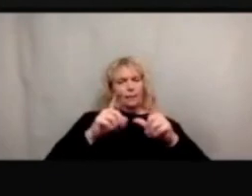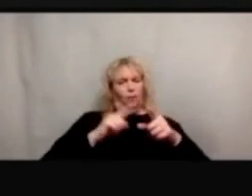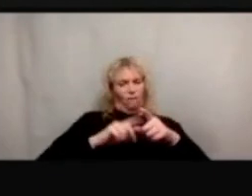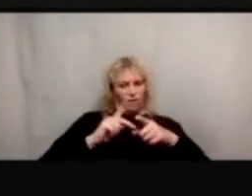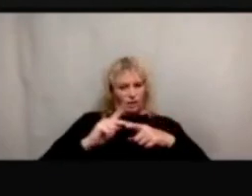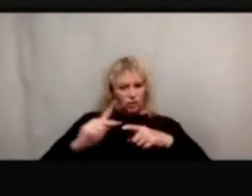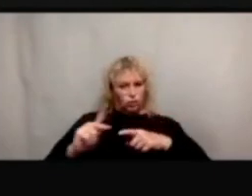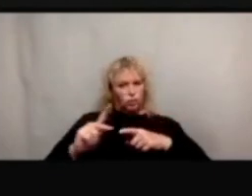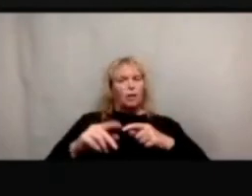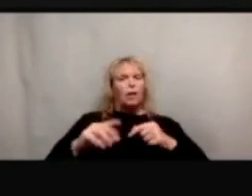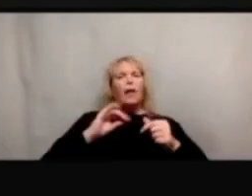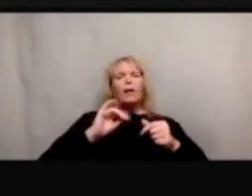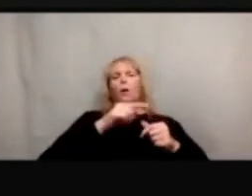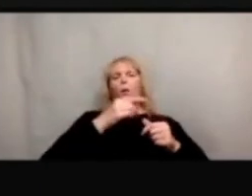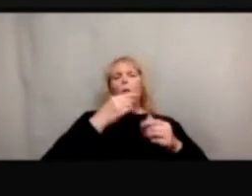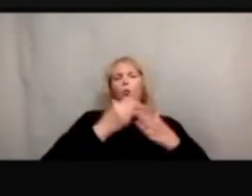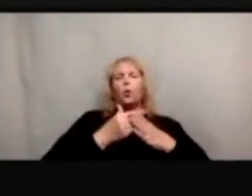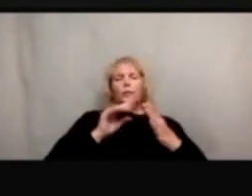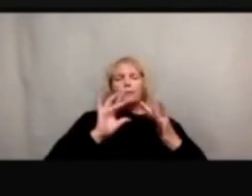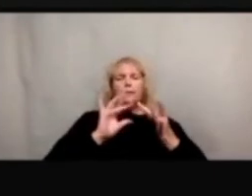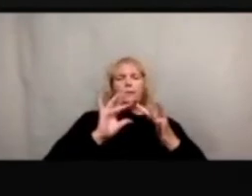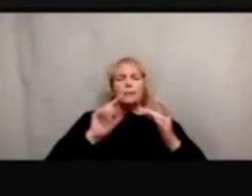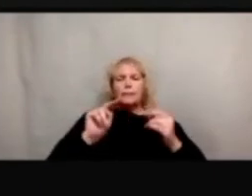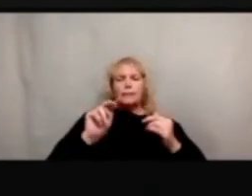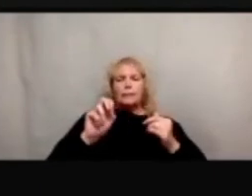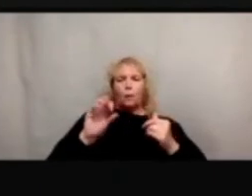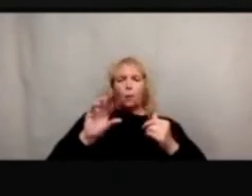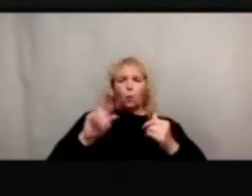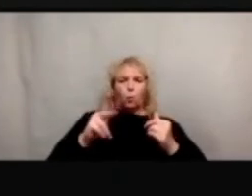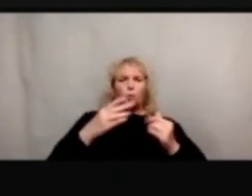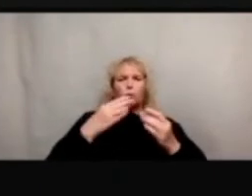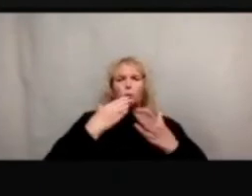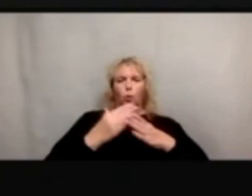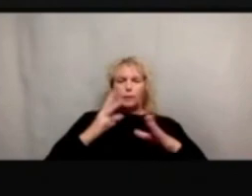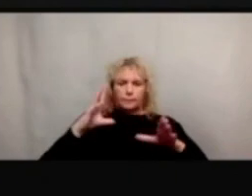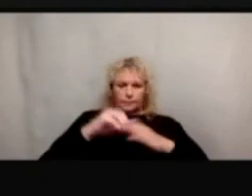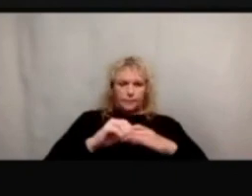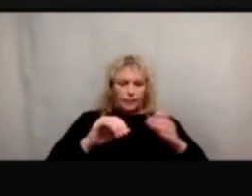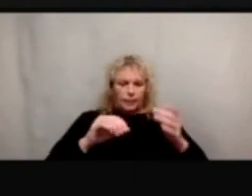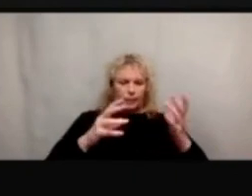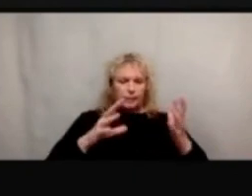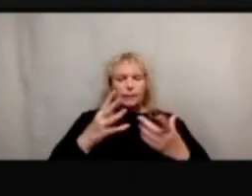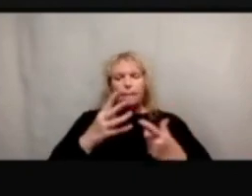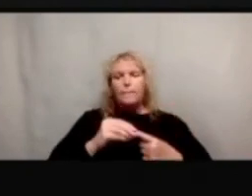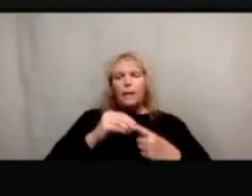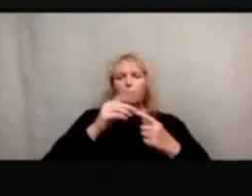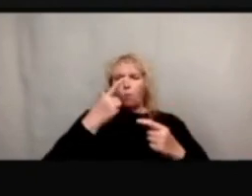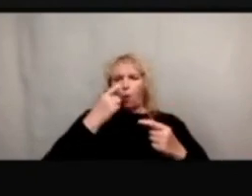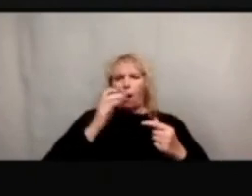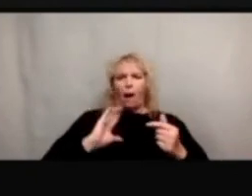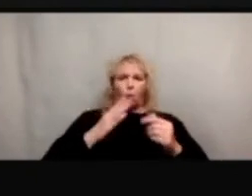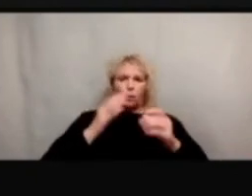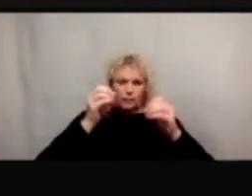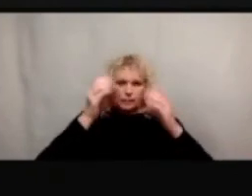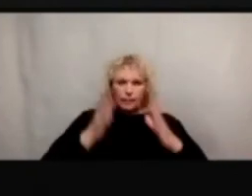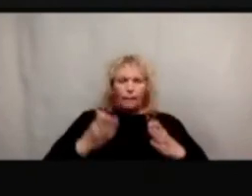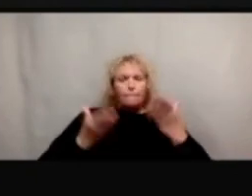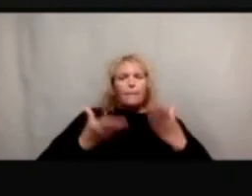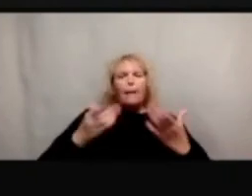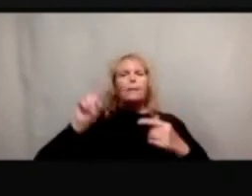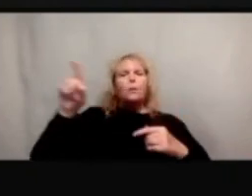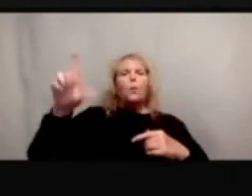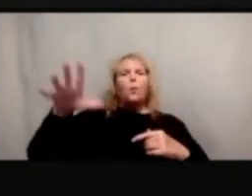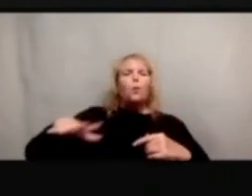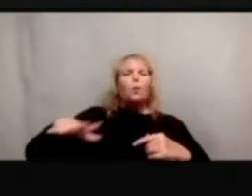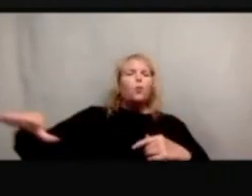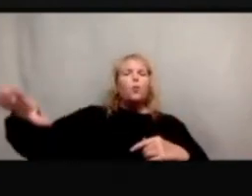network to be able to engage with, because especially for our educators who might be in rural areas and might not have the